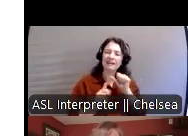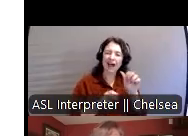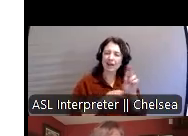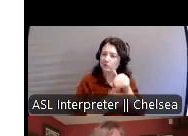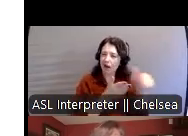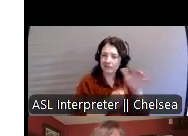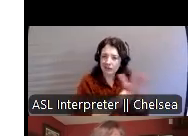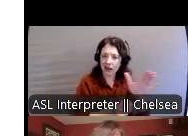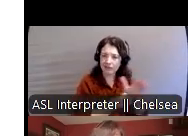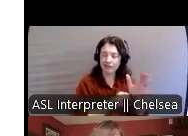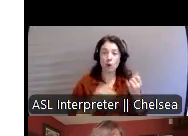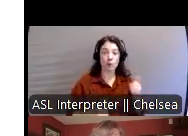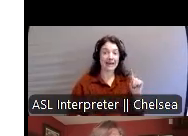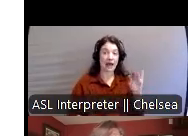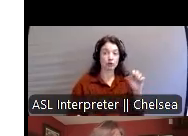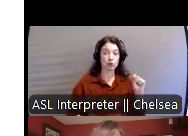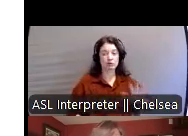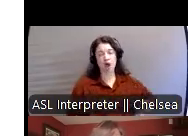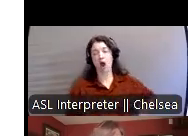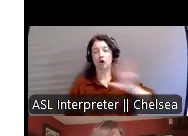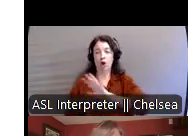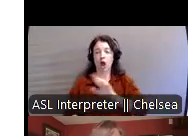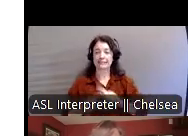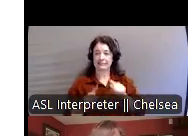and important concerns like depression or